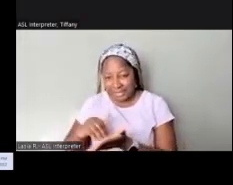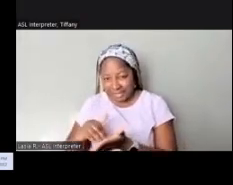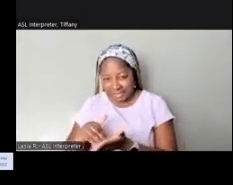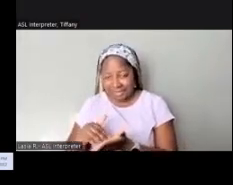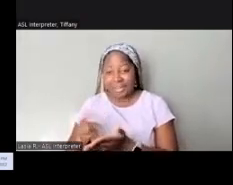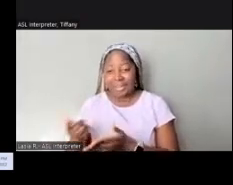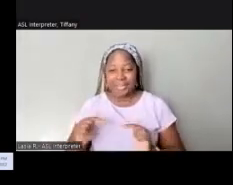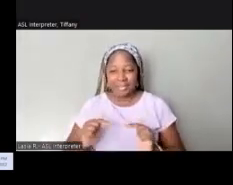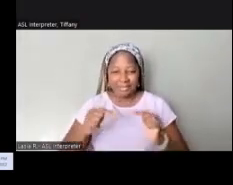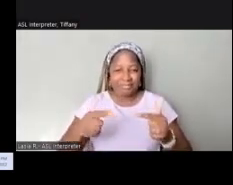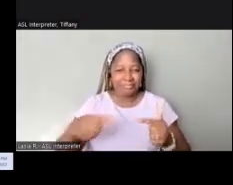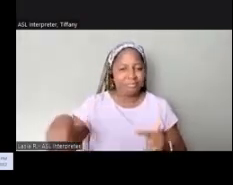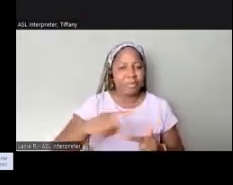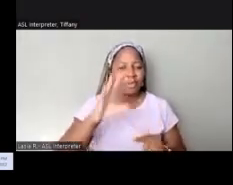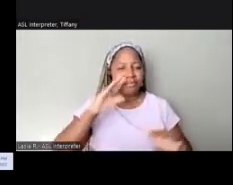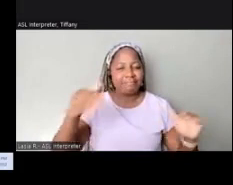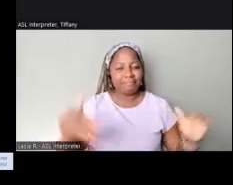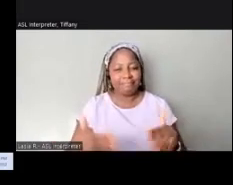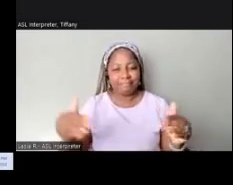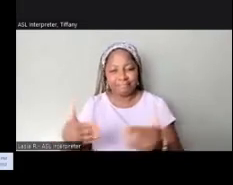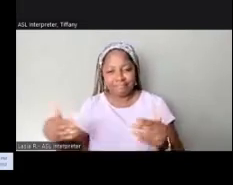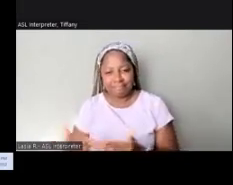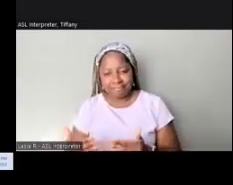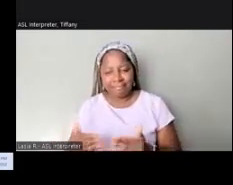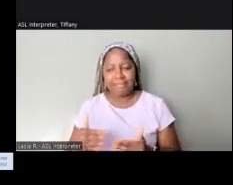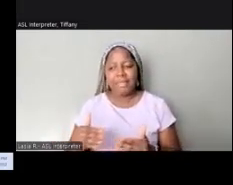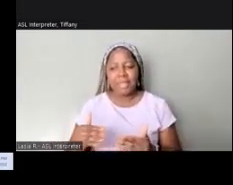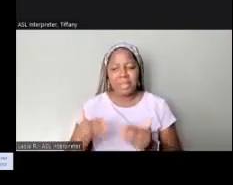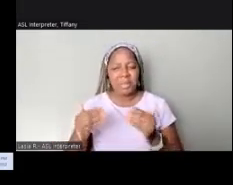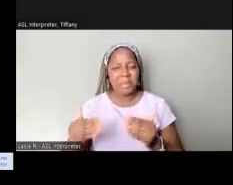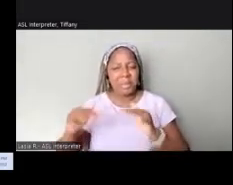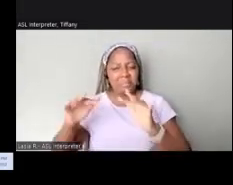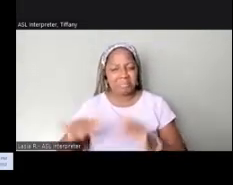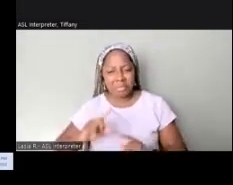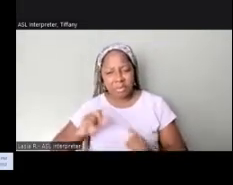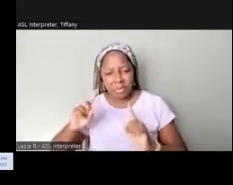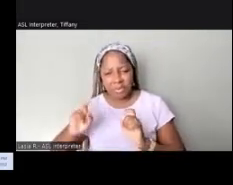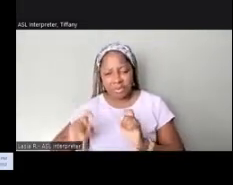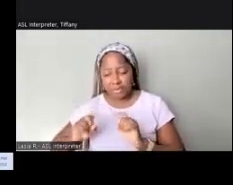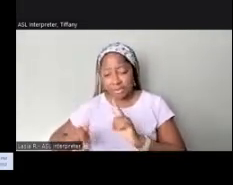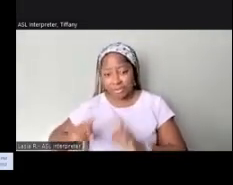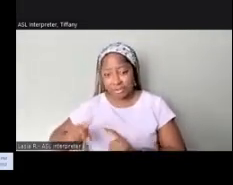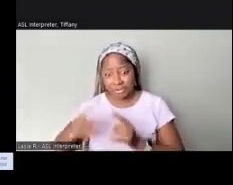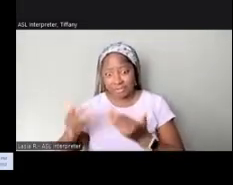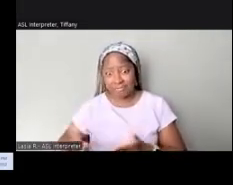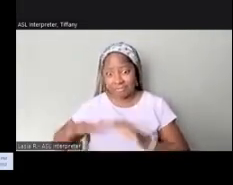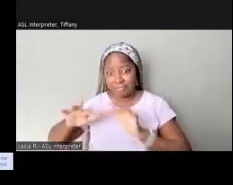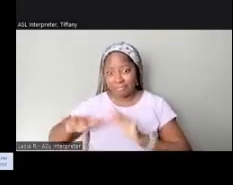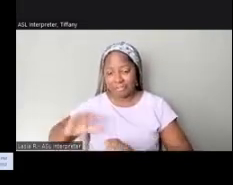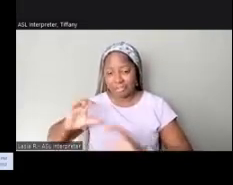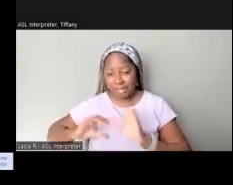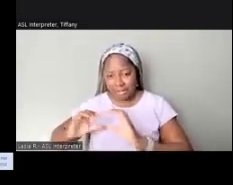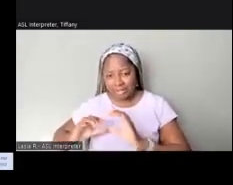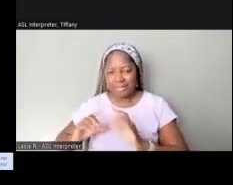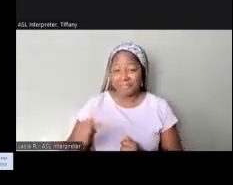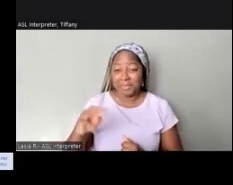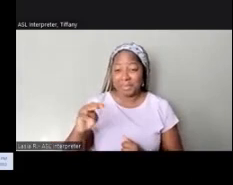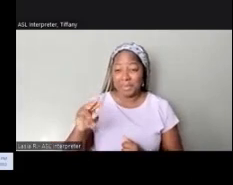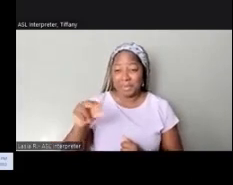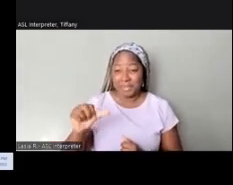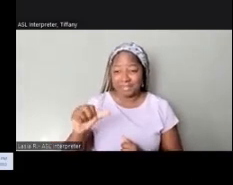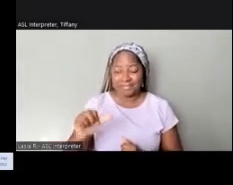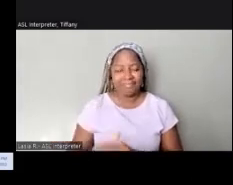other and put a couple of questions in the box, and then we'll go into breakout. So Mona, go ahead. Thank you, Camille.